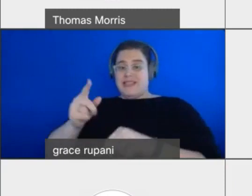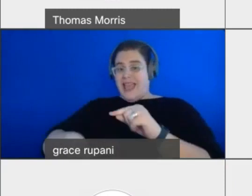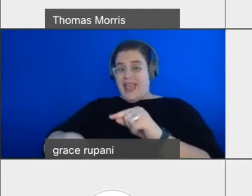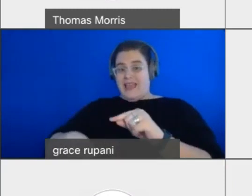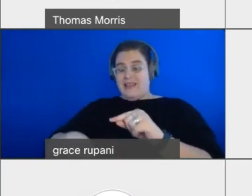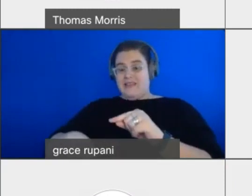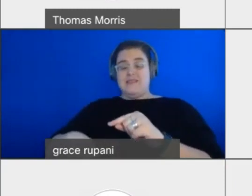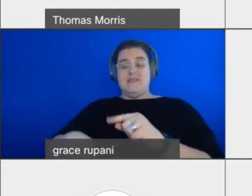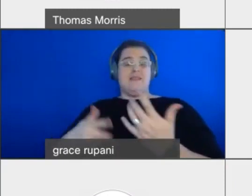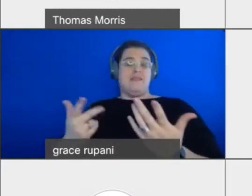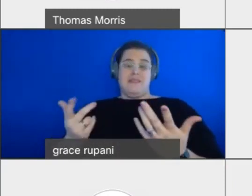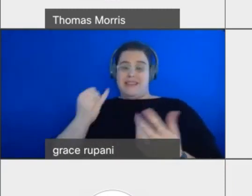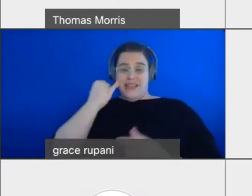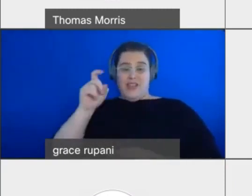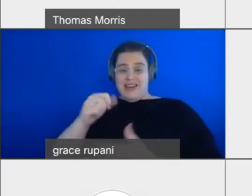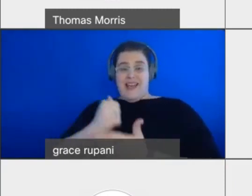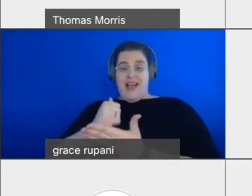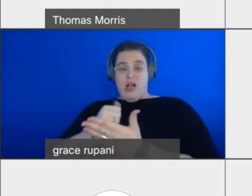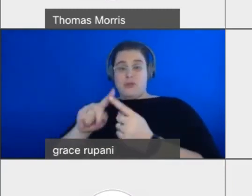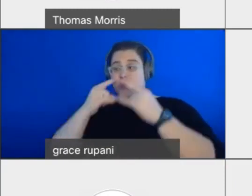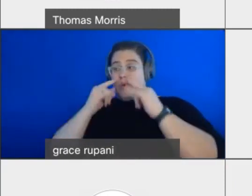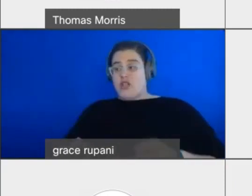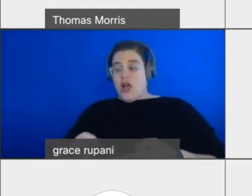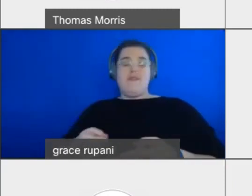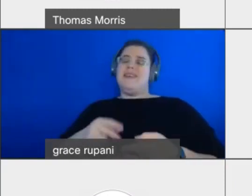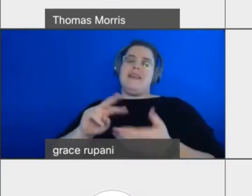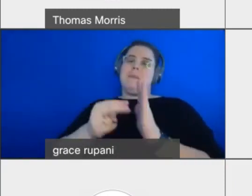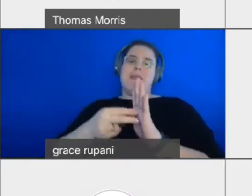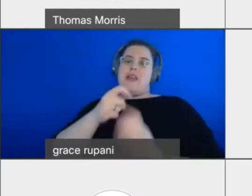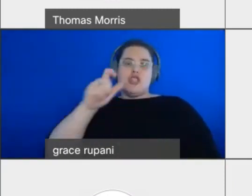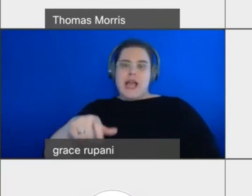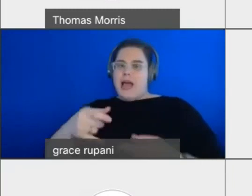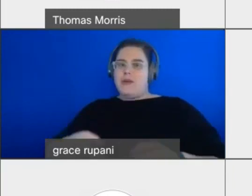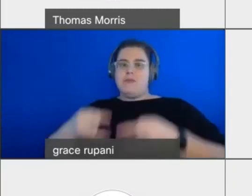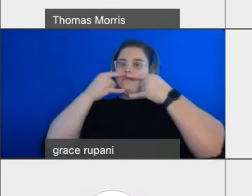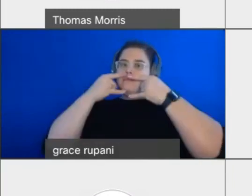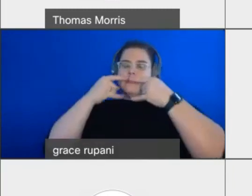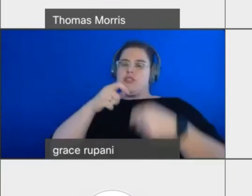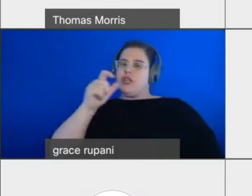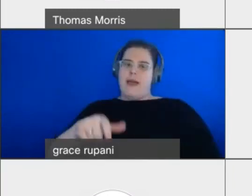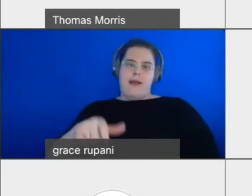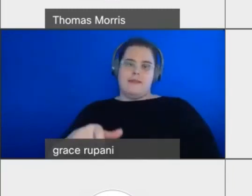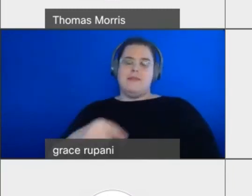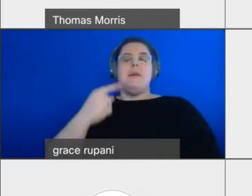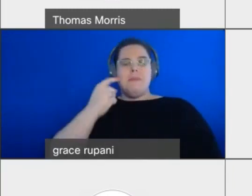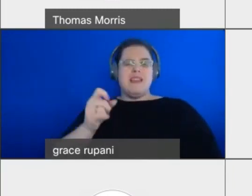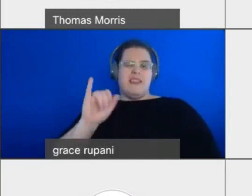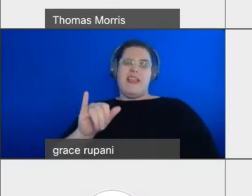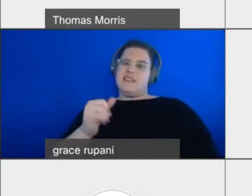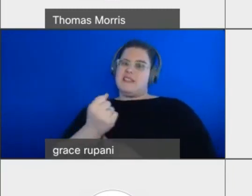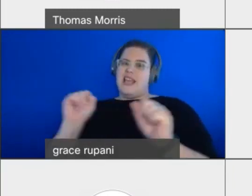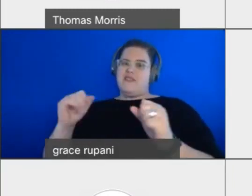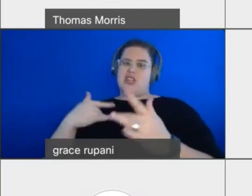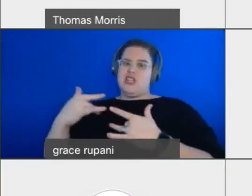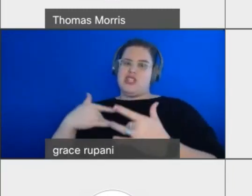without assistance should not wear a mask because that could be a safety issue. And if they do need to go to the medical